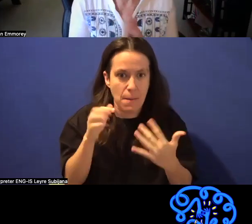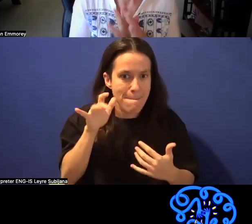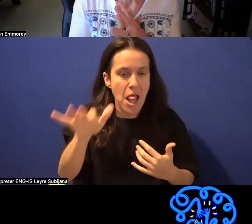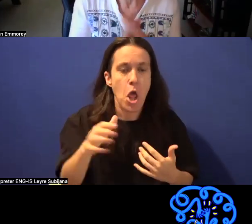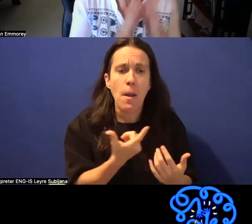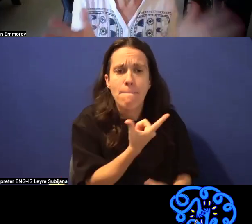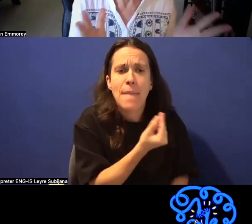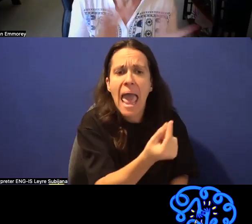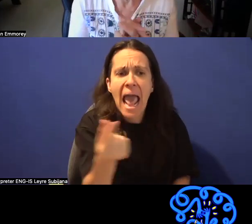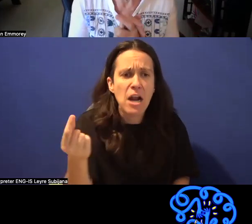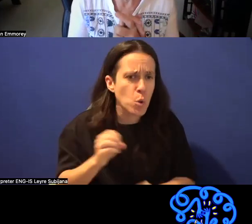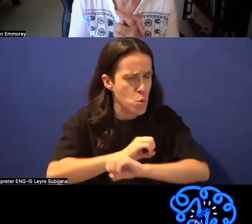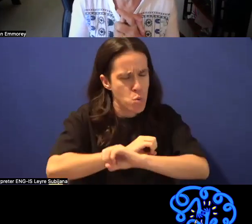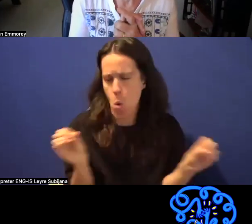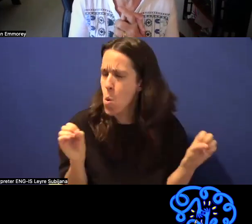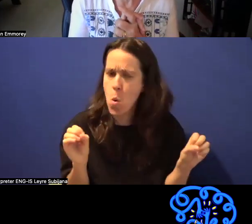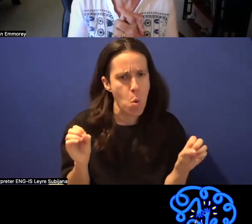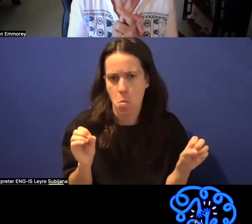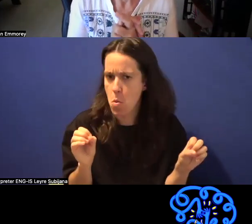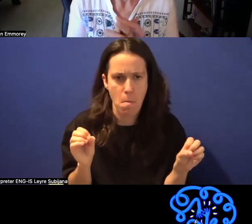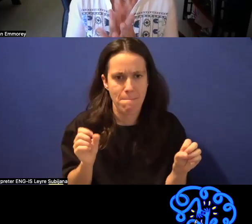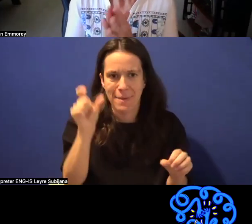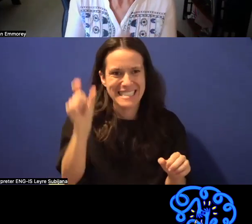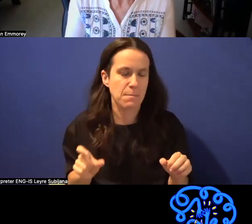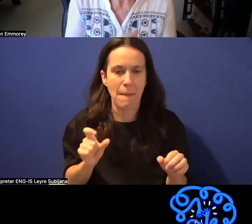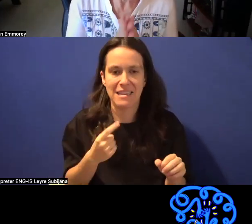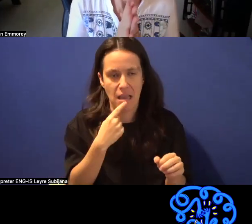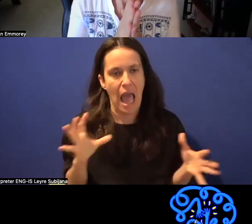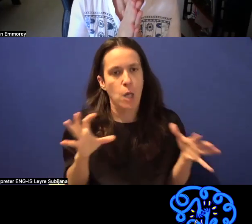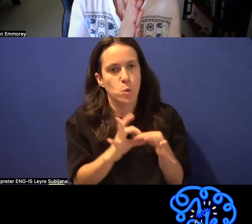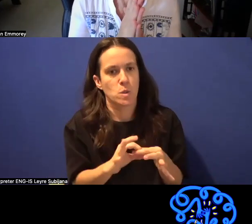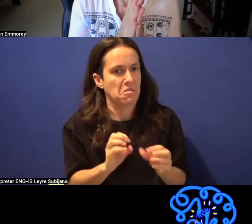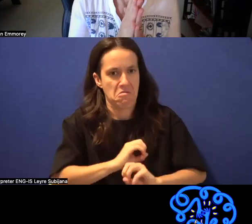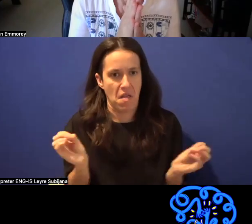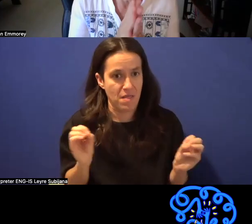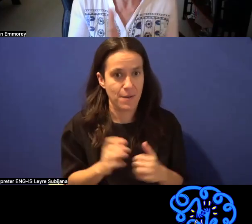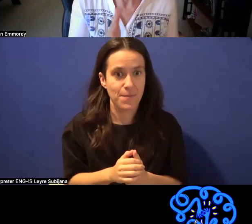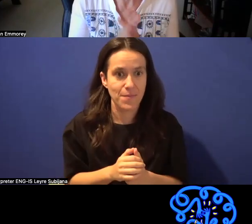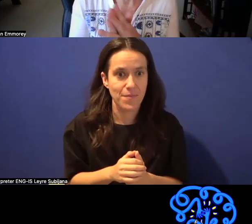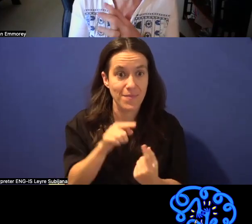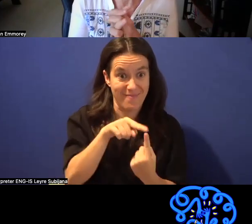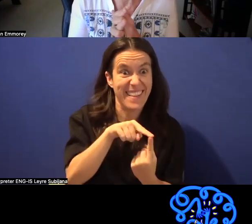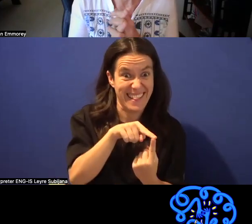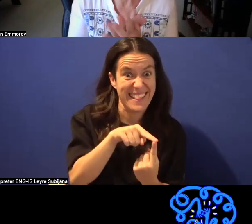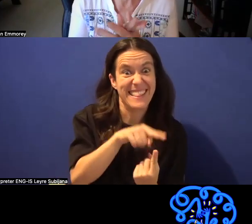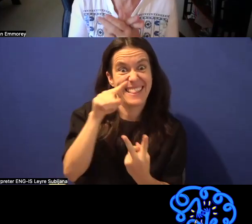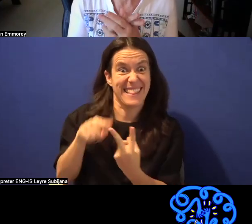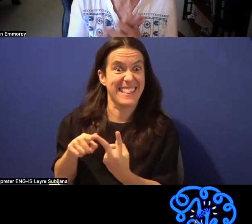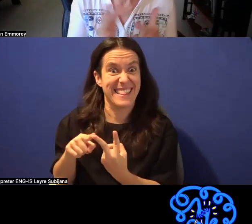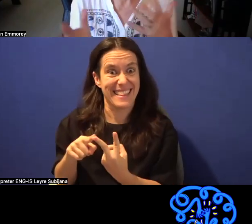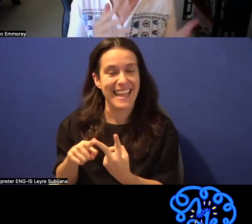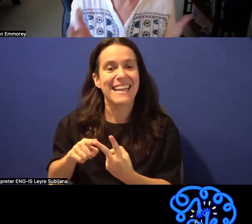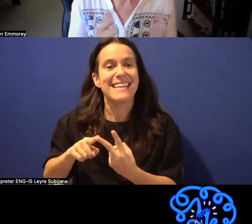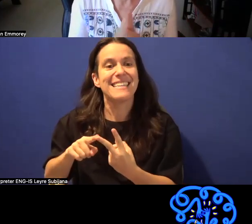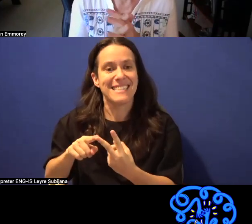not semantically related. No participant associated them. For the semantically related signs or pairs, at least one signer made an